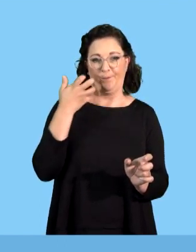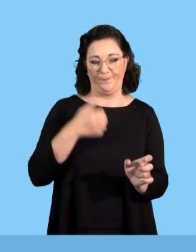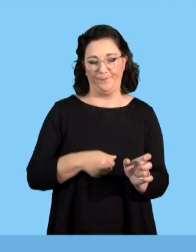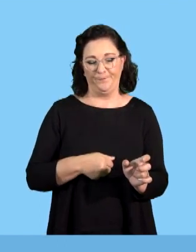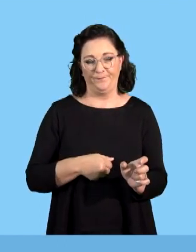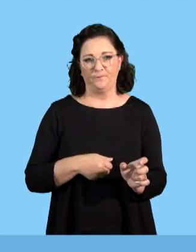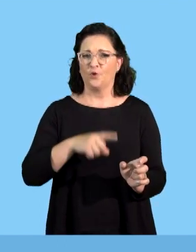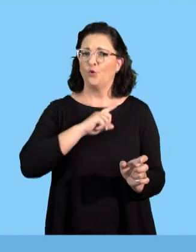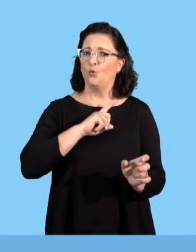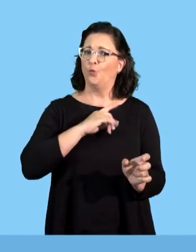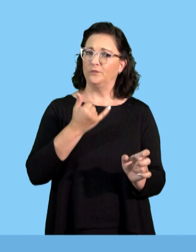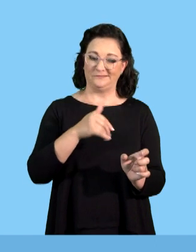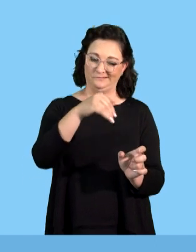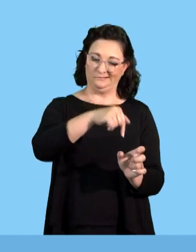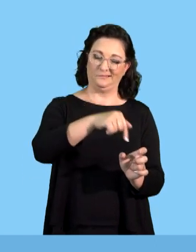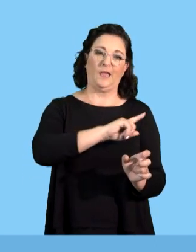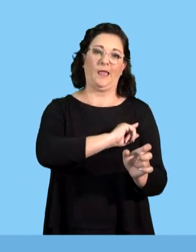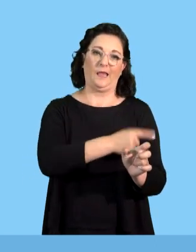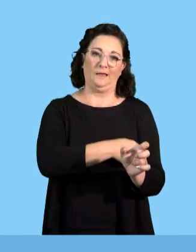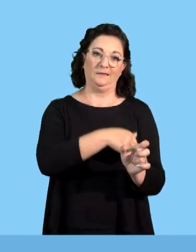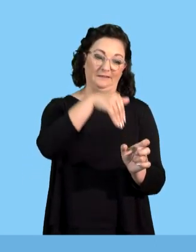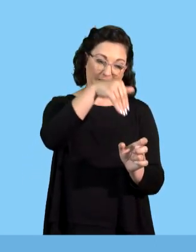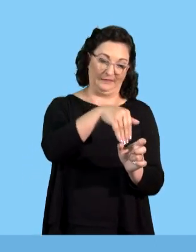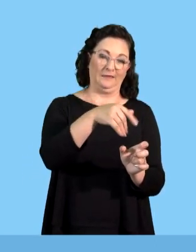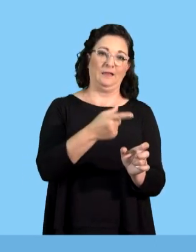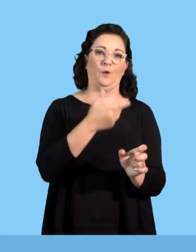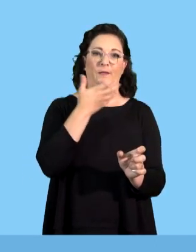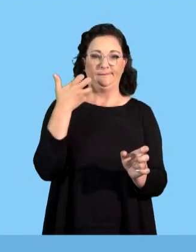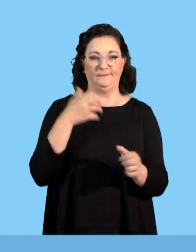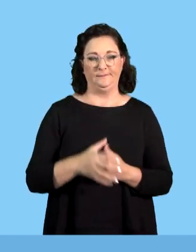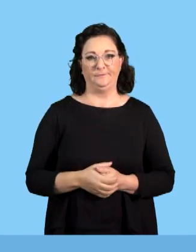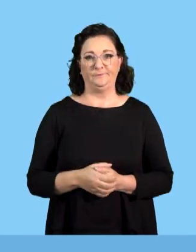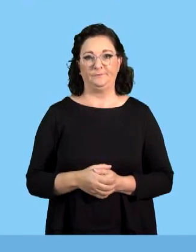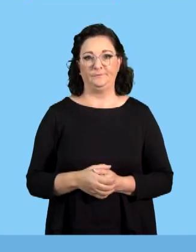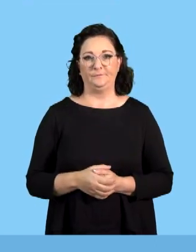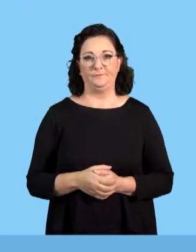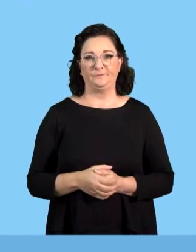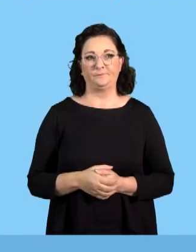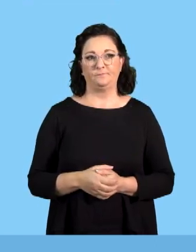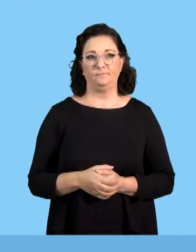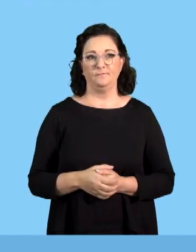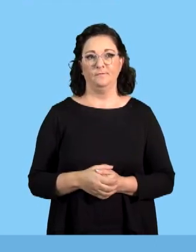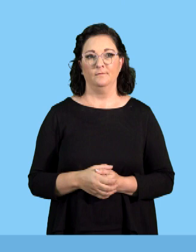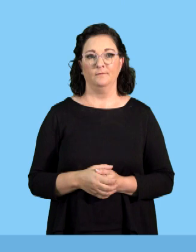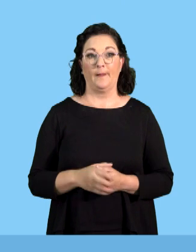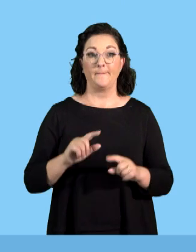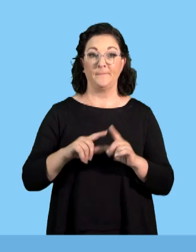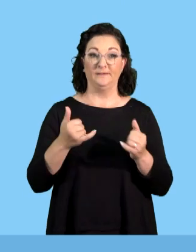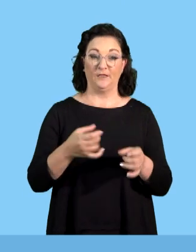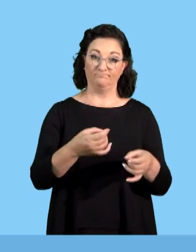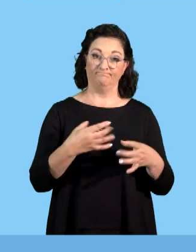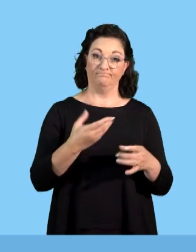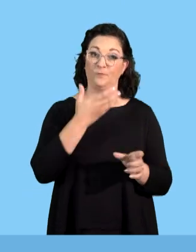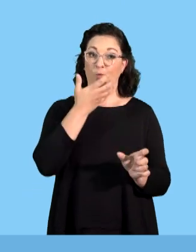increase their heat. Why? Because they have transferred that energy in a form of heat. Furthermore,